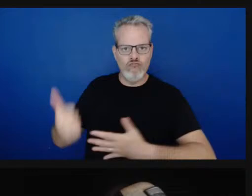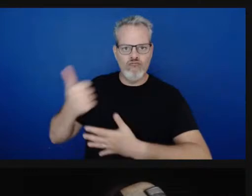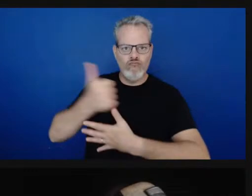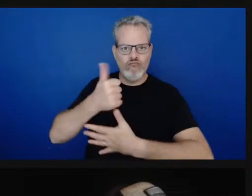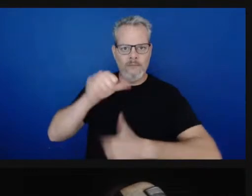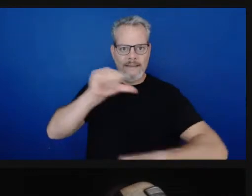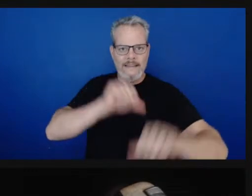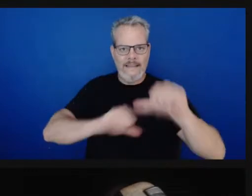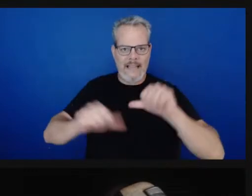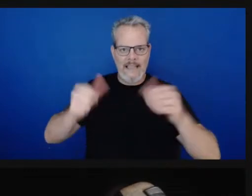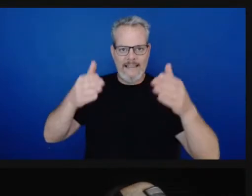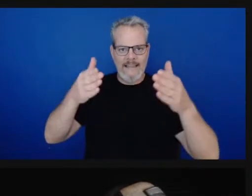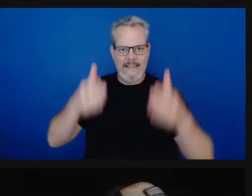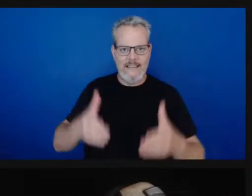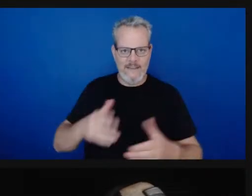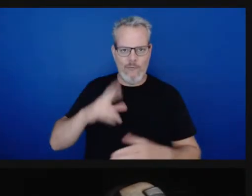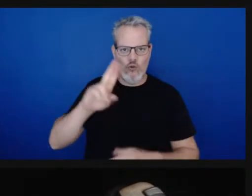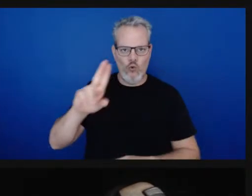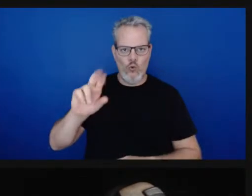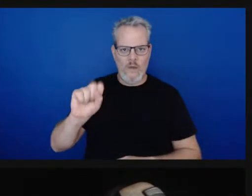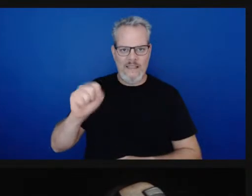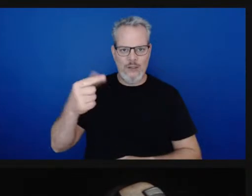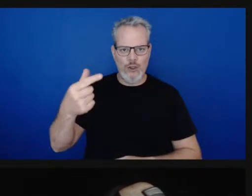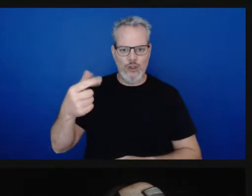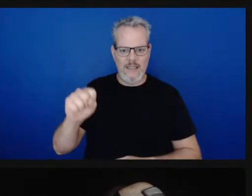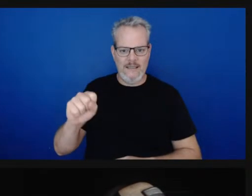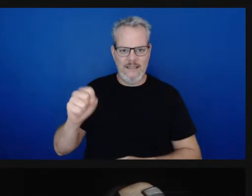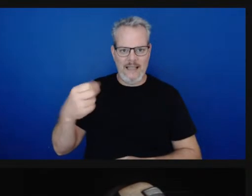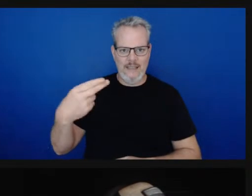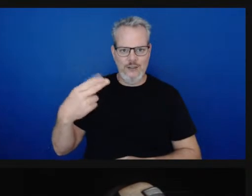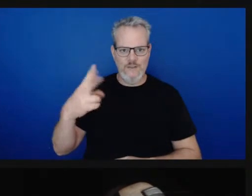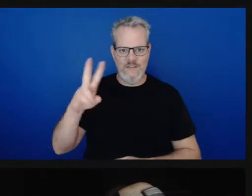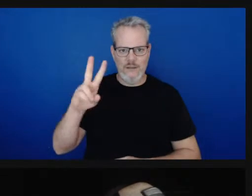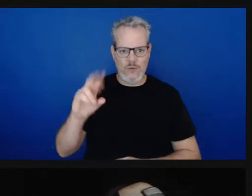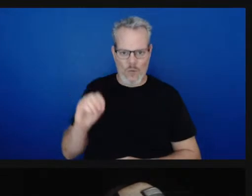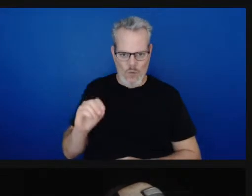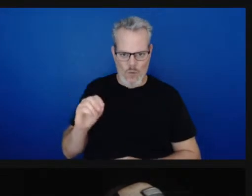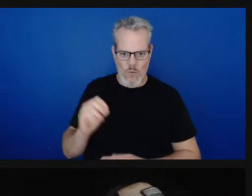USGS HVO. Right, so let's come back to our volcano watch here.